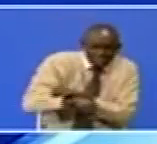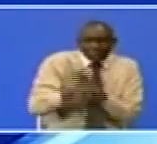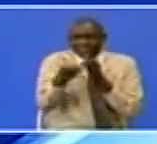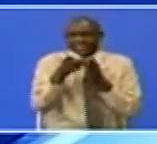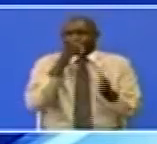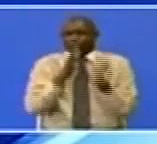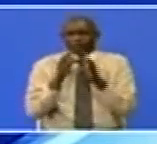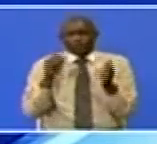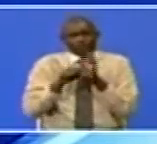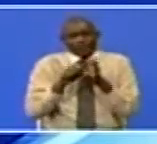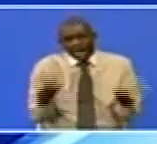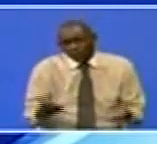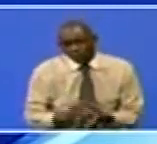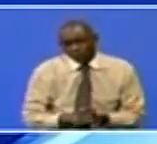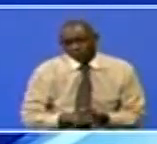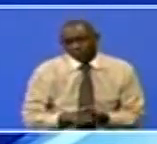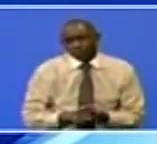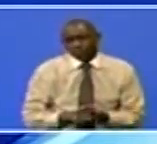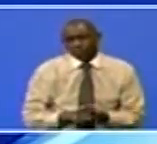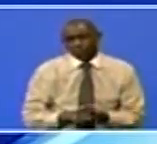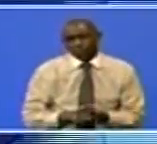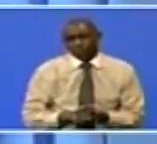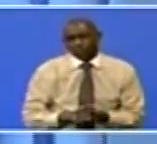scam runs.